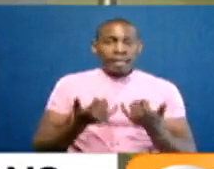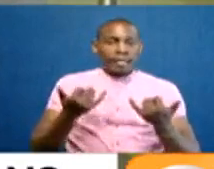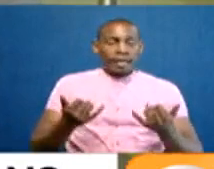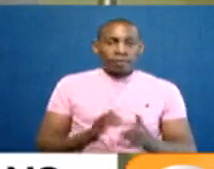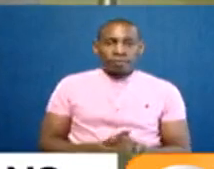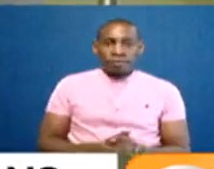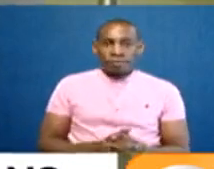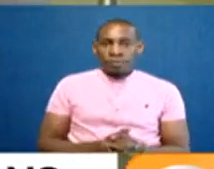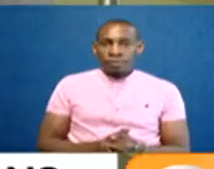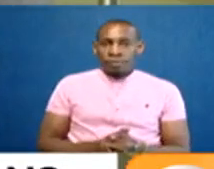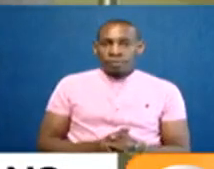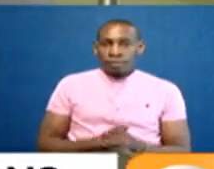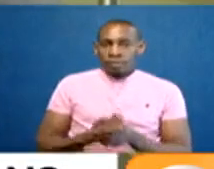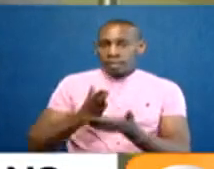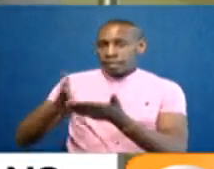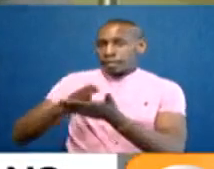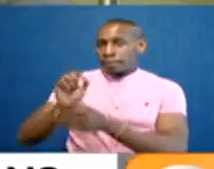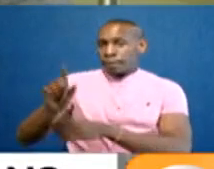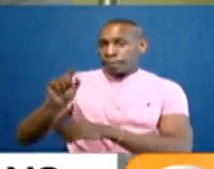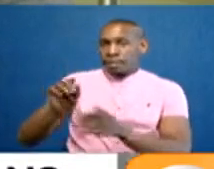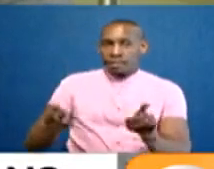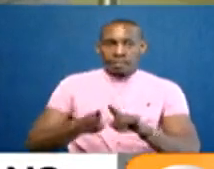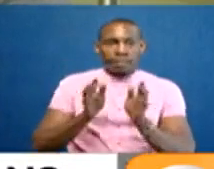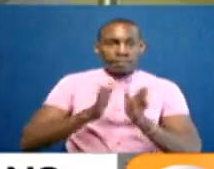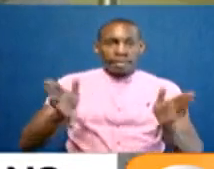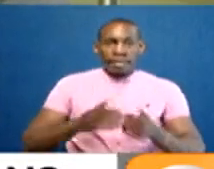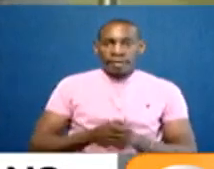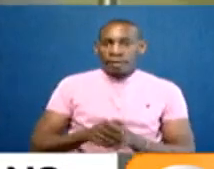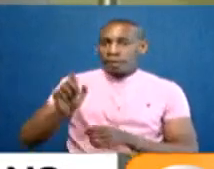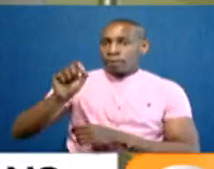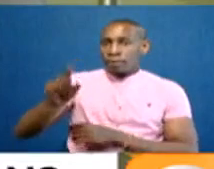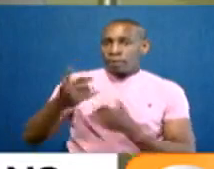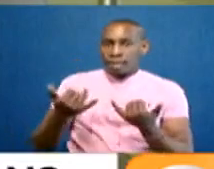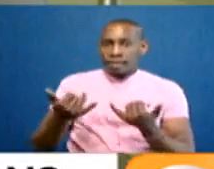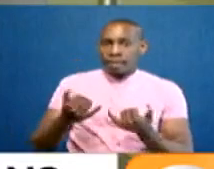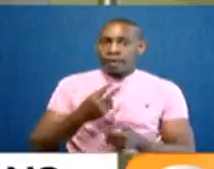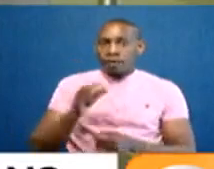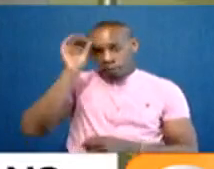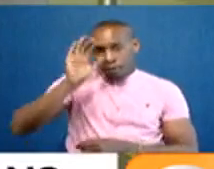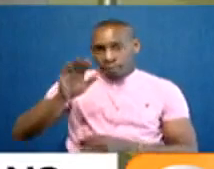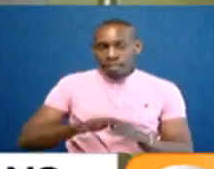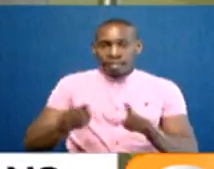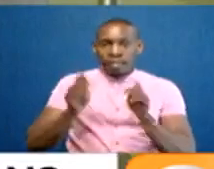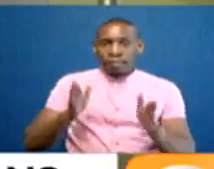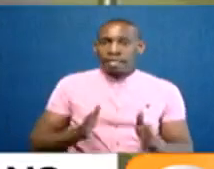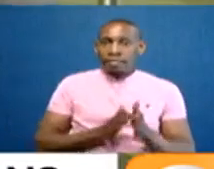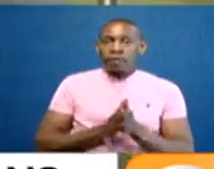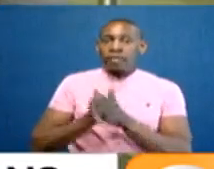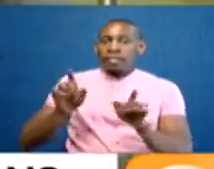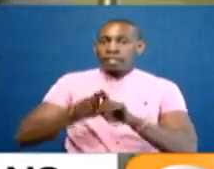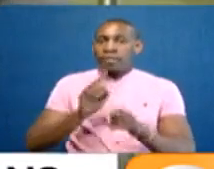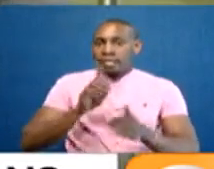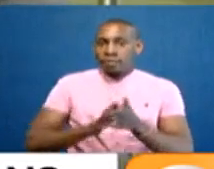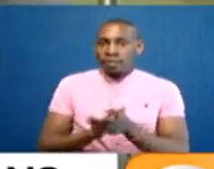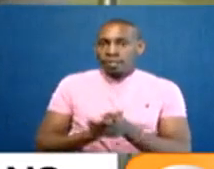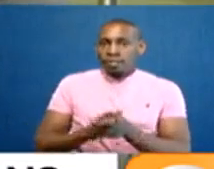in some ways shamed into sharing. Mm-hmm. And then for the most part, to forward is to lend your voice. And Kenyans have this phrase. They say,